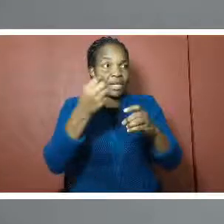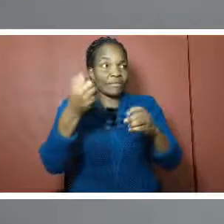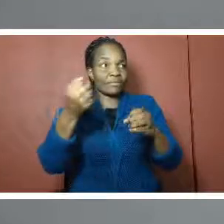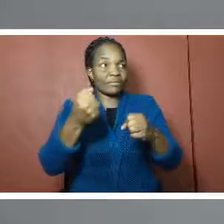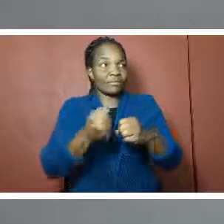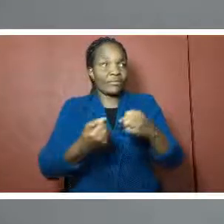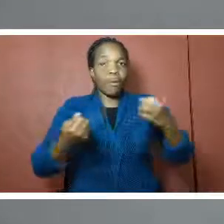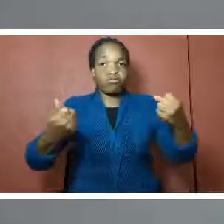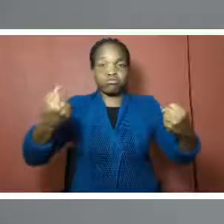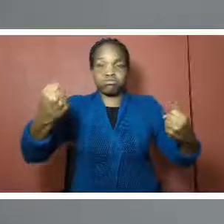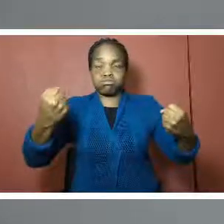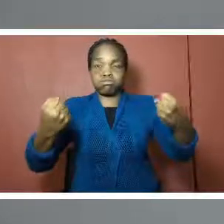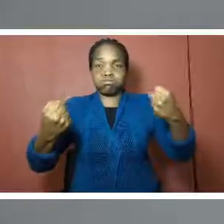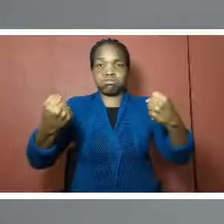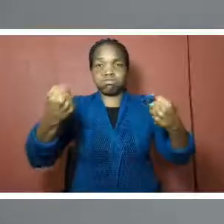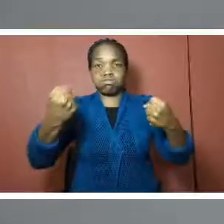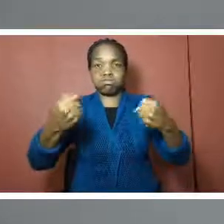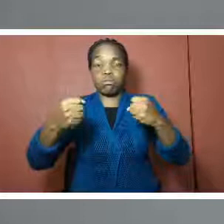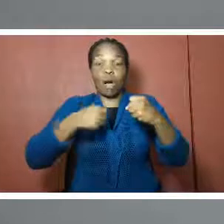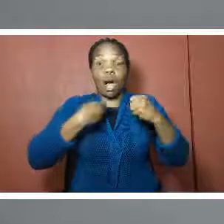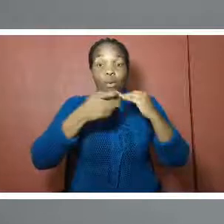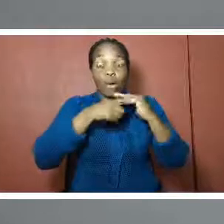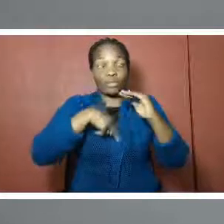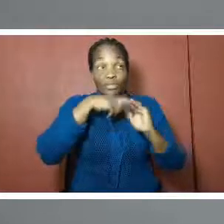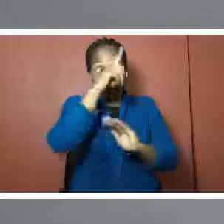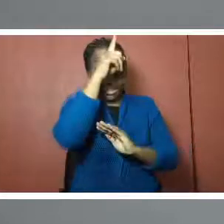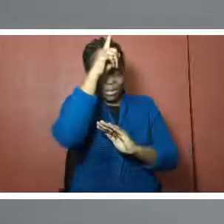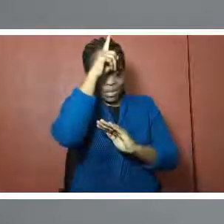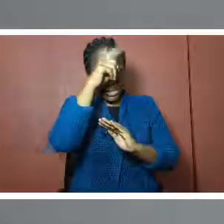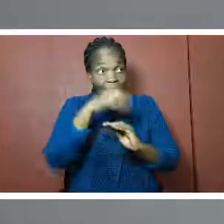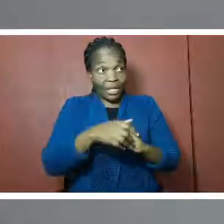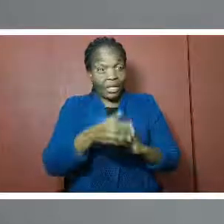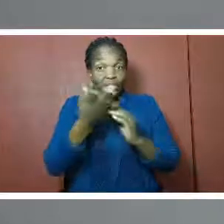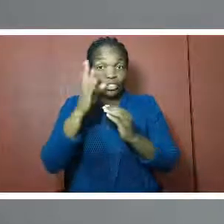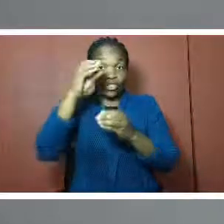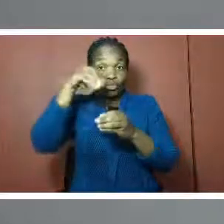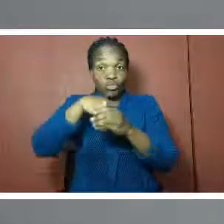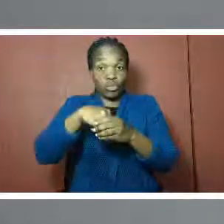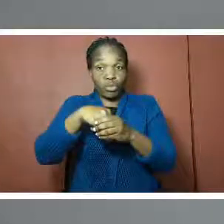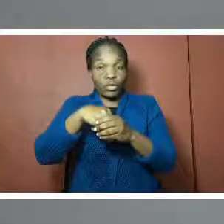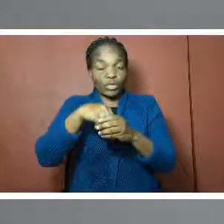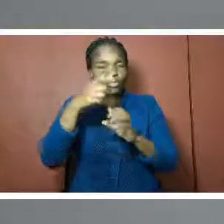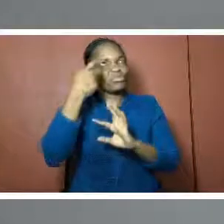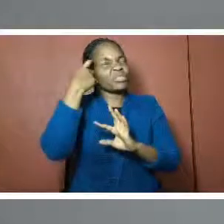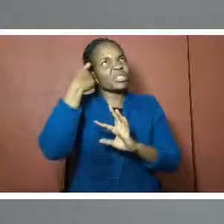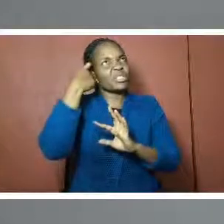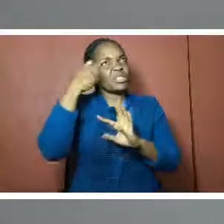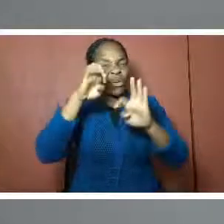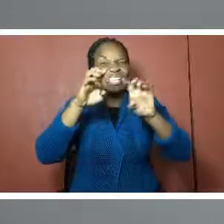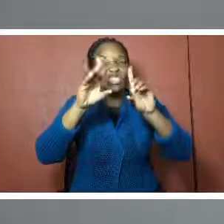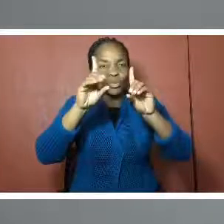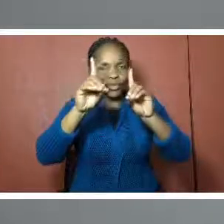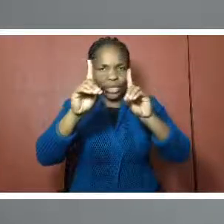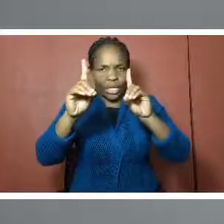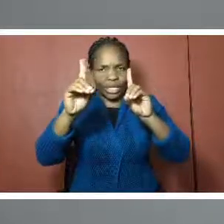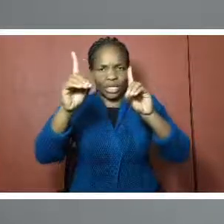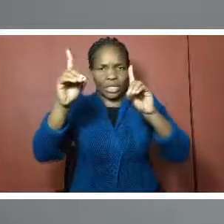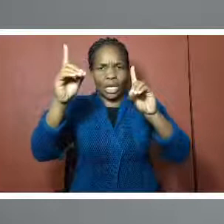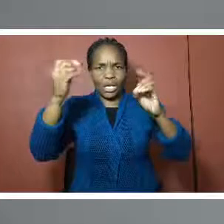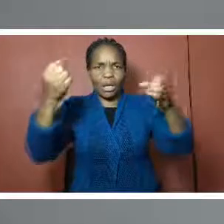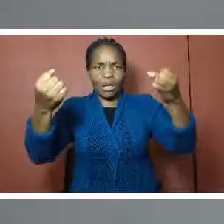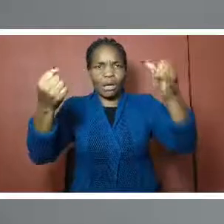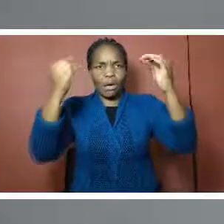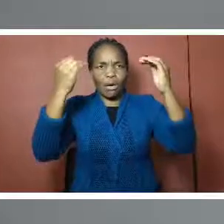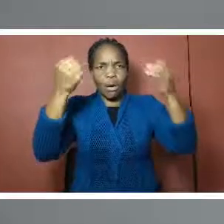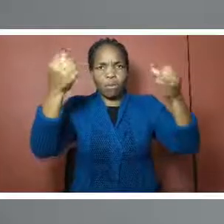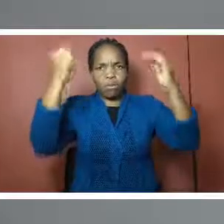were traveling around the country. Yeah. And you could go in the truck. It was from the Ministry of Education, I think. You could